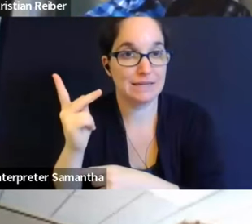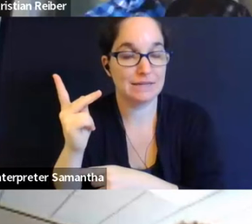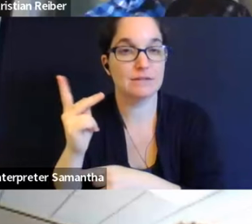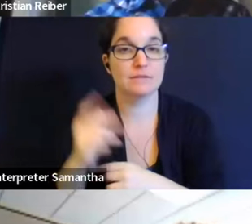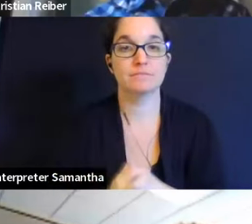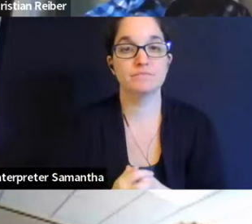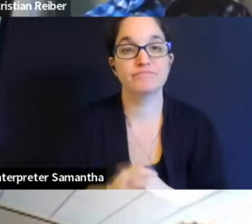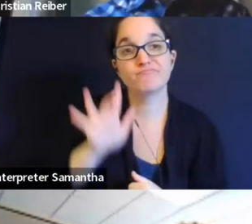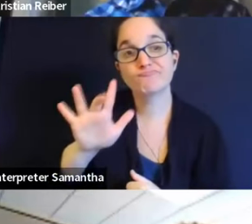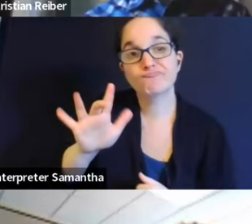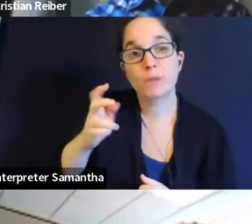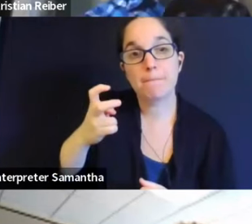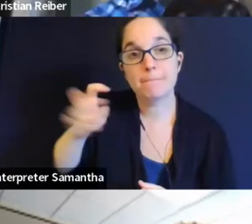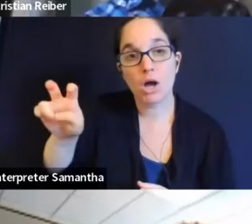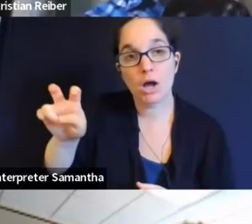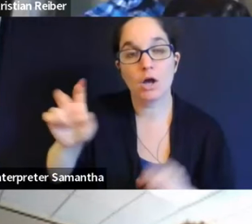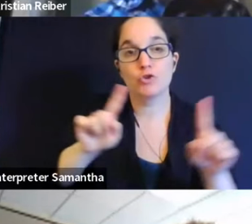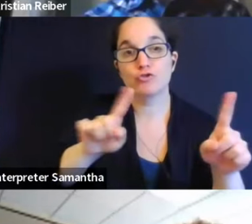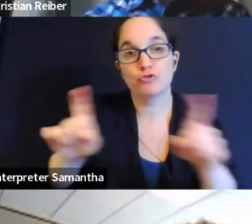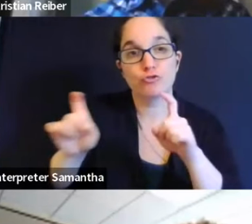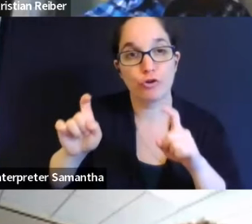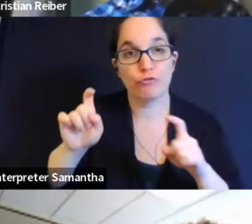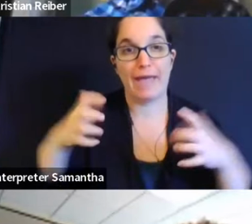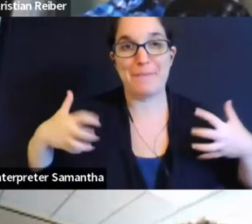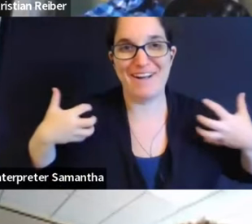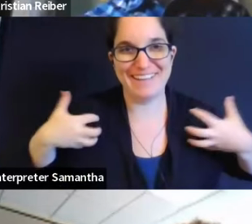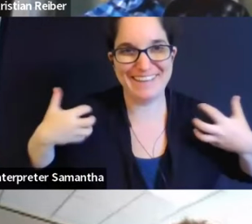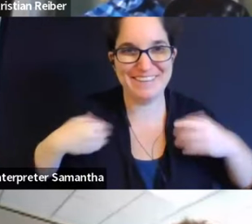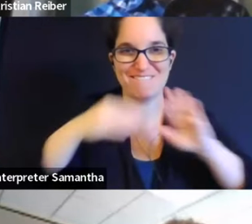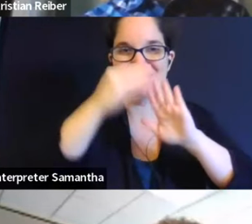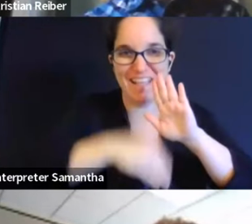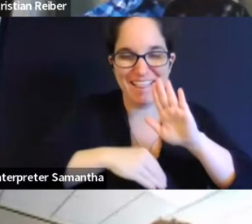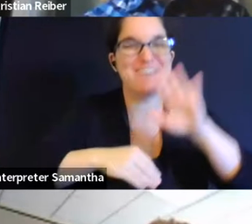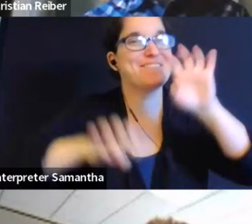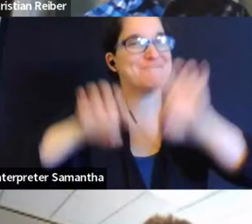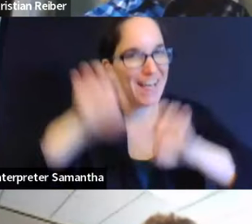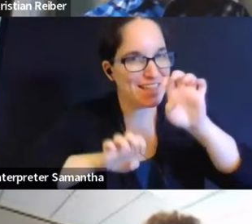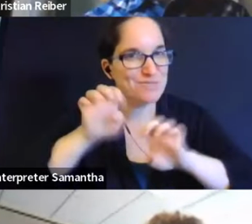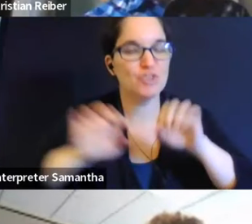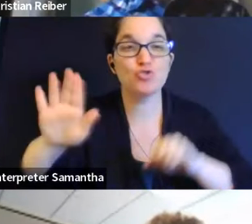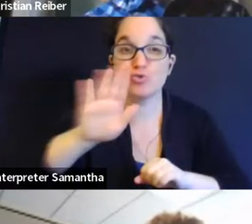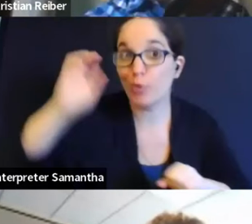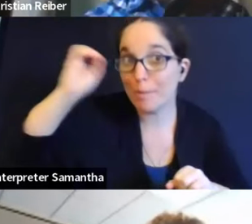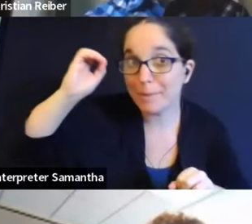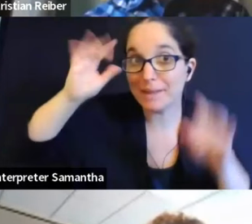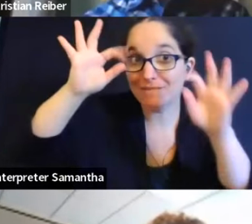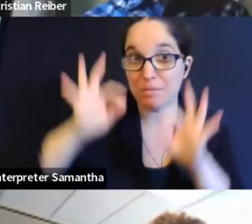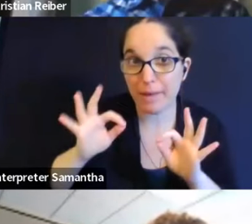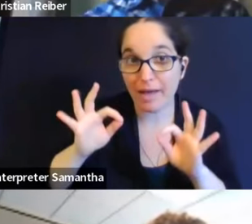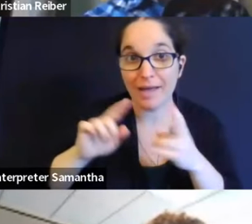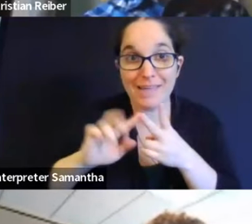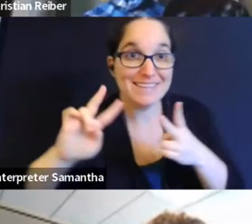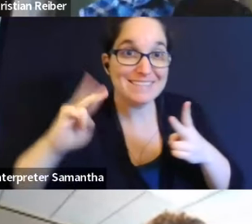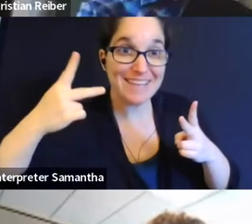take you to SurveyMonkey and you fill out the evaluation of our presentation today. And then there's a second page where you can input